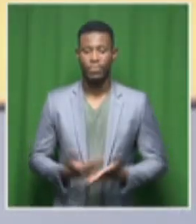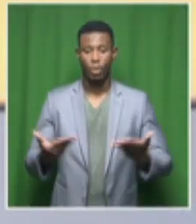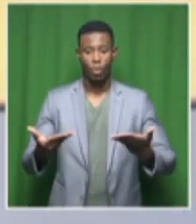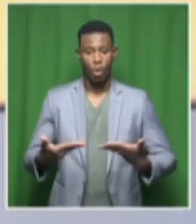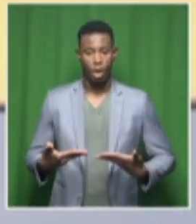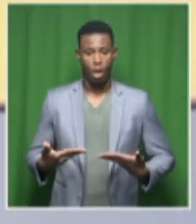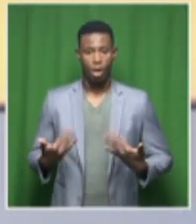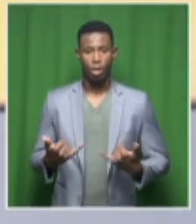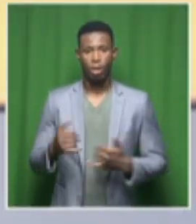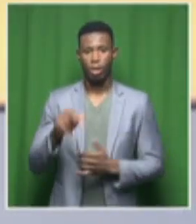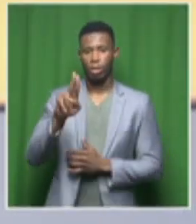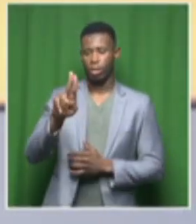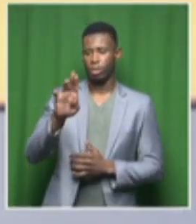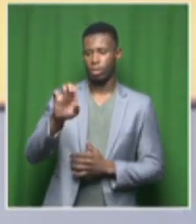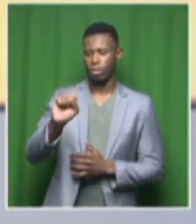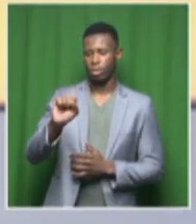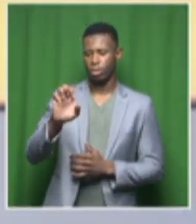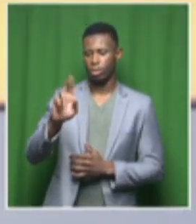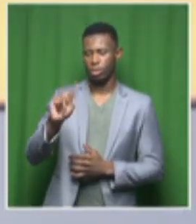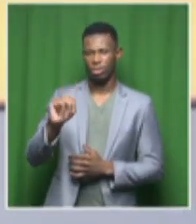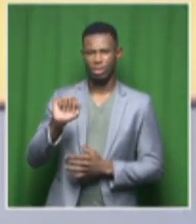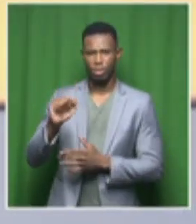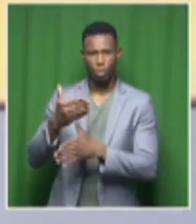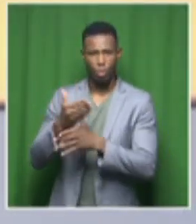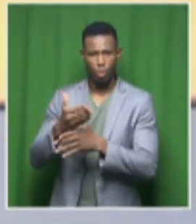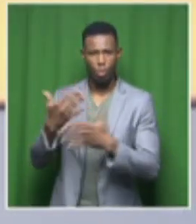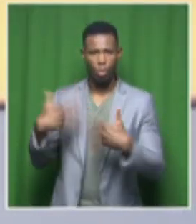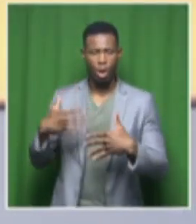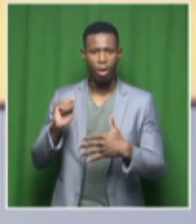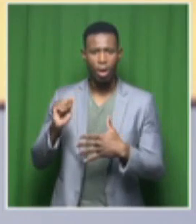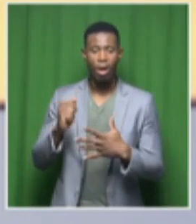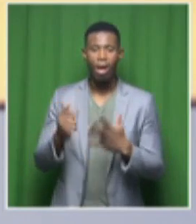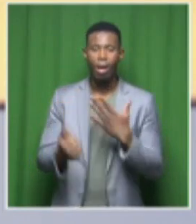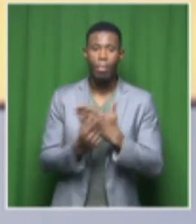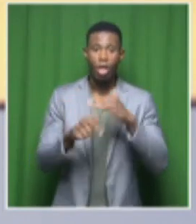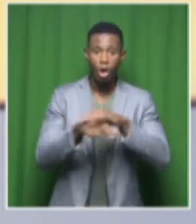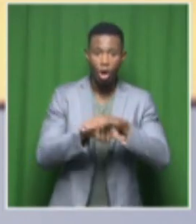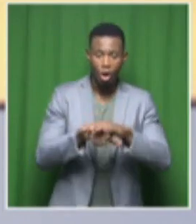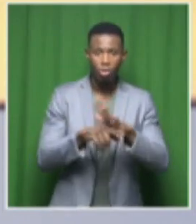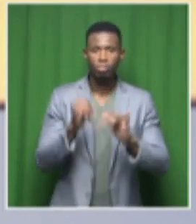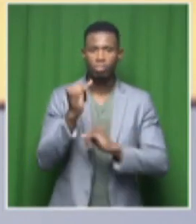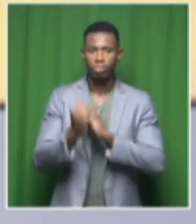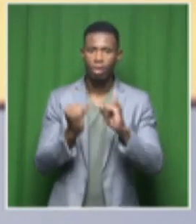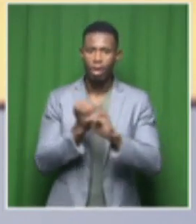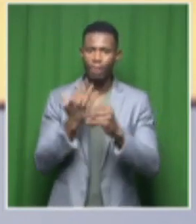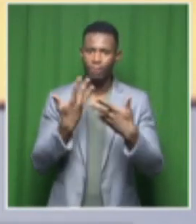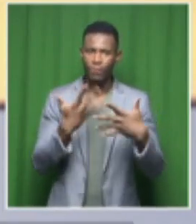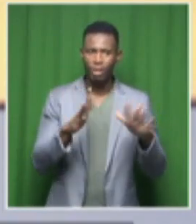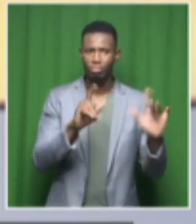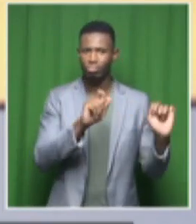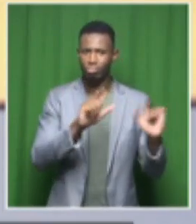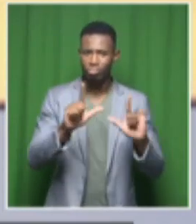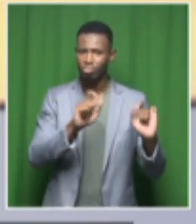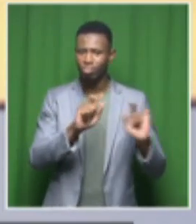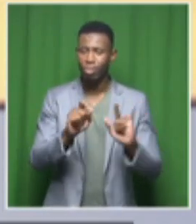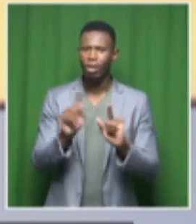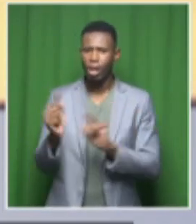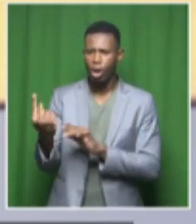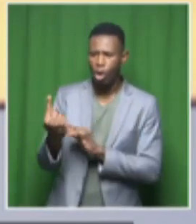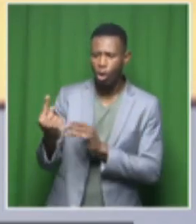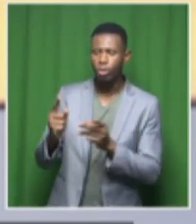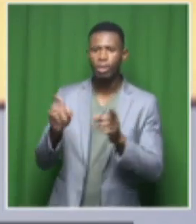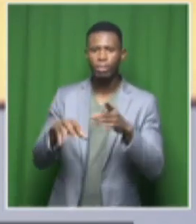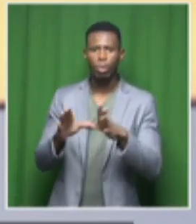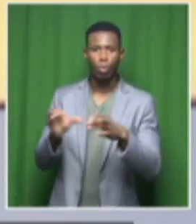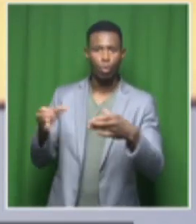Welcome back. Now, Usen Obot's works have been shown locally and internationally, both in solo and group exhibitions. His works are